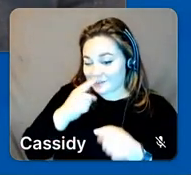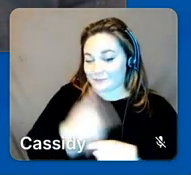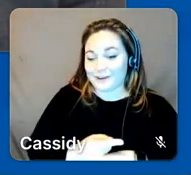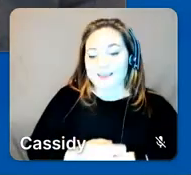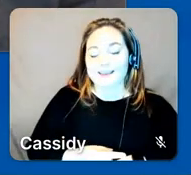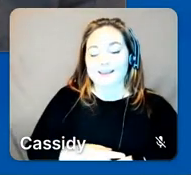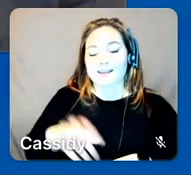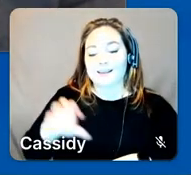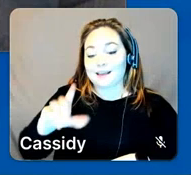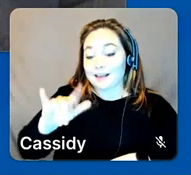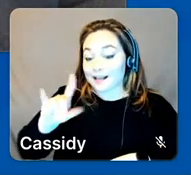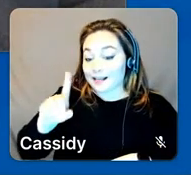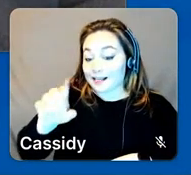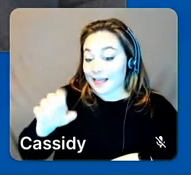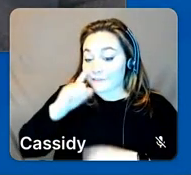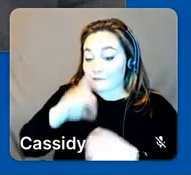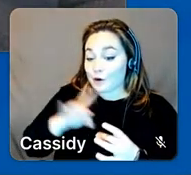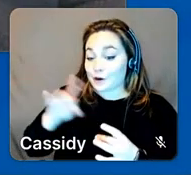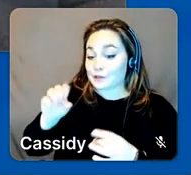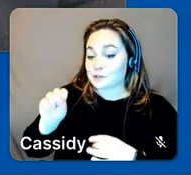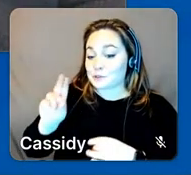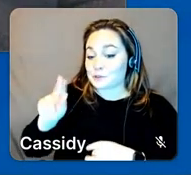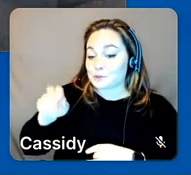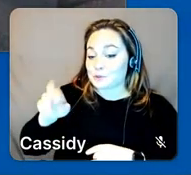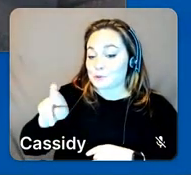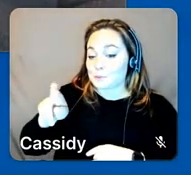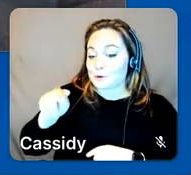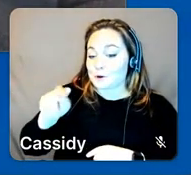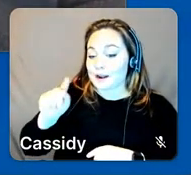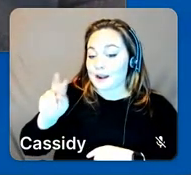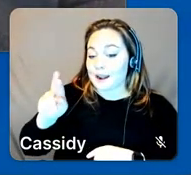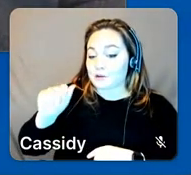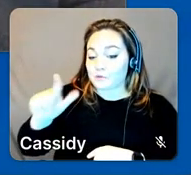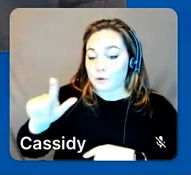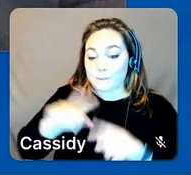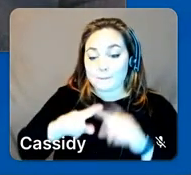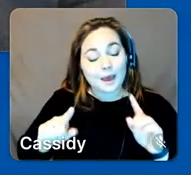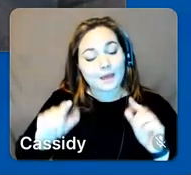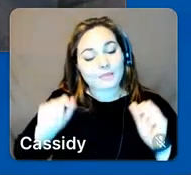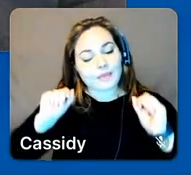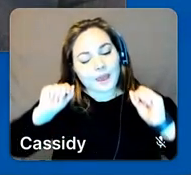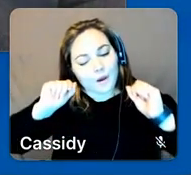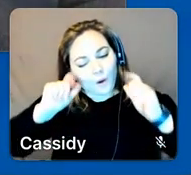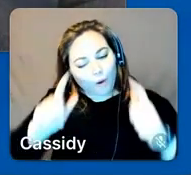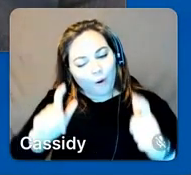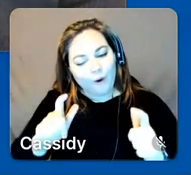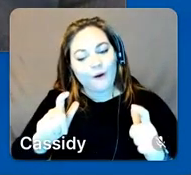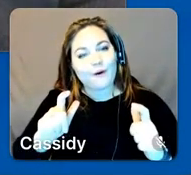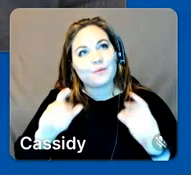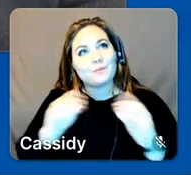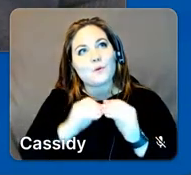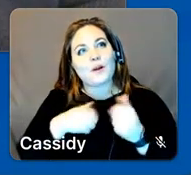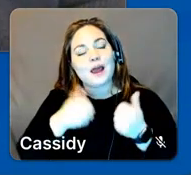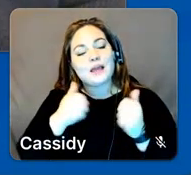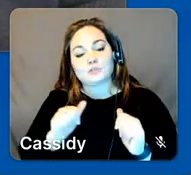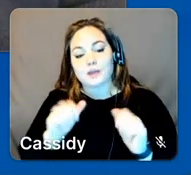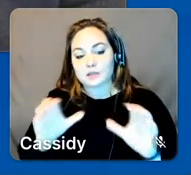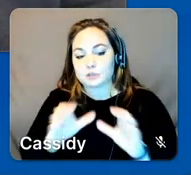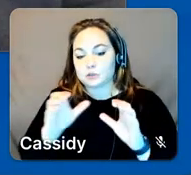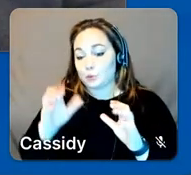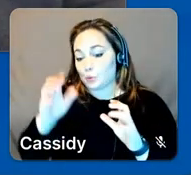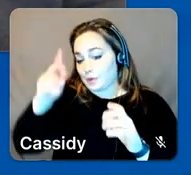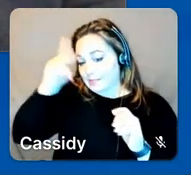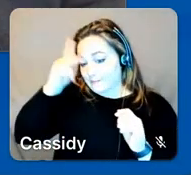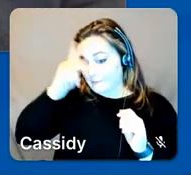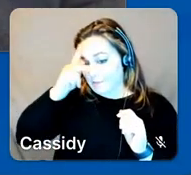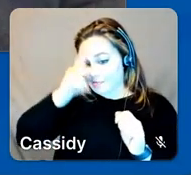For supernatural stories of various kinds, right? So, but they all, the more I try to do the philosophy of these